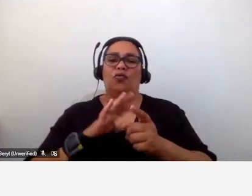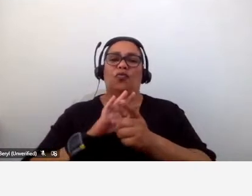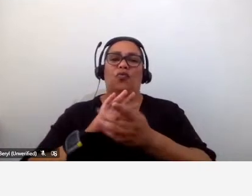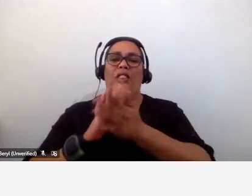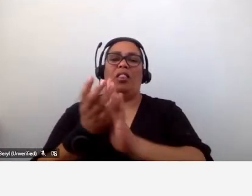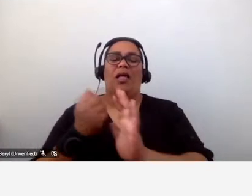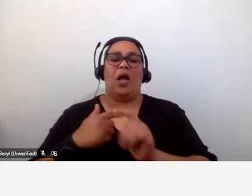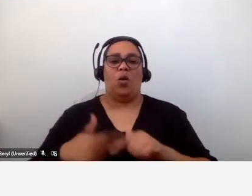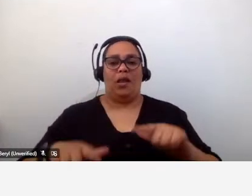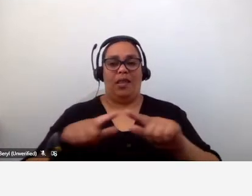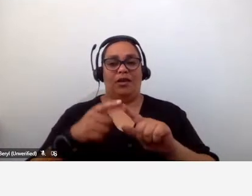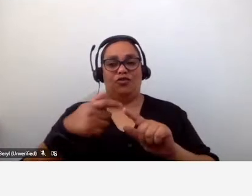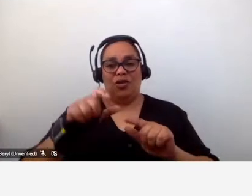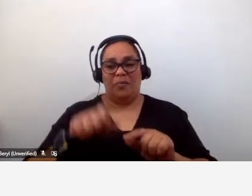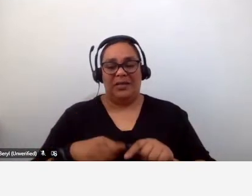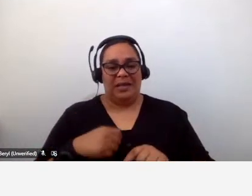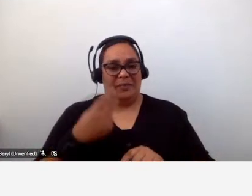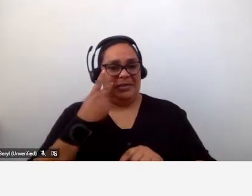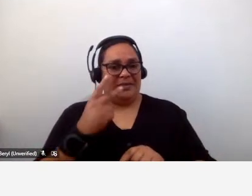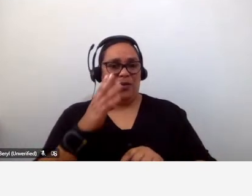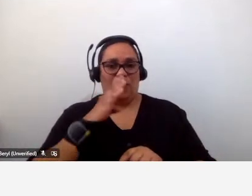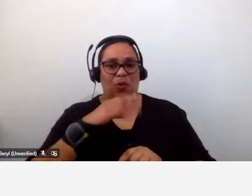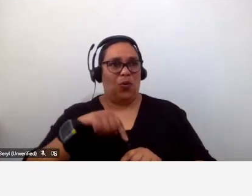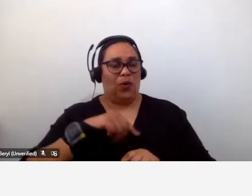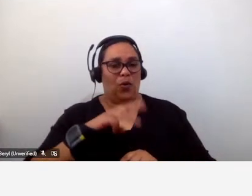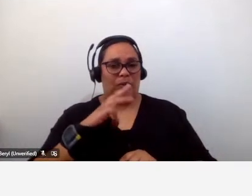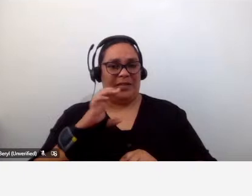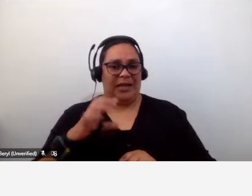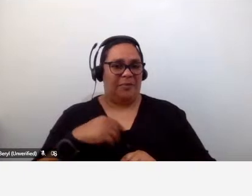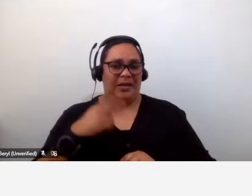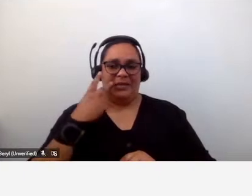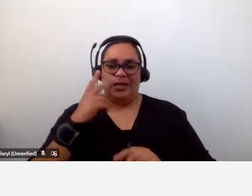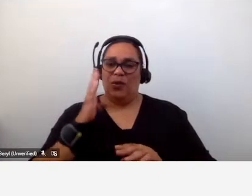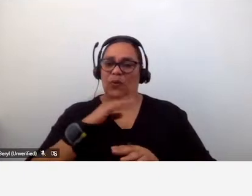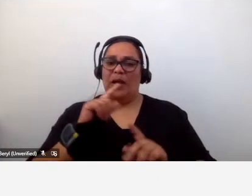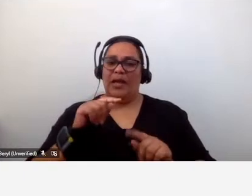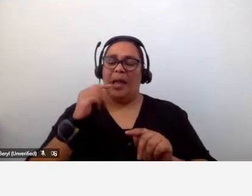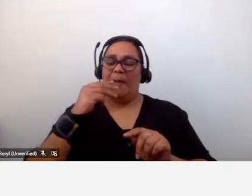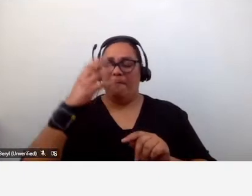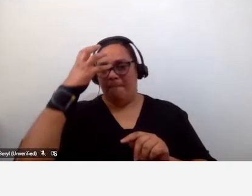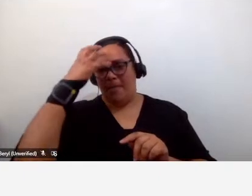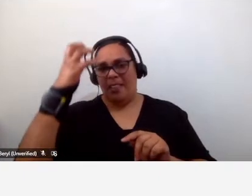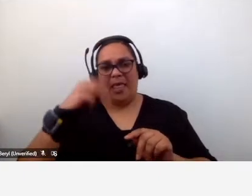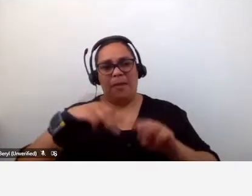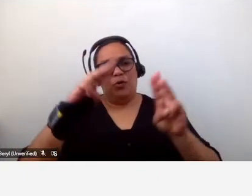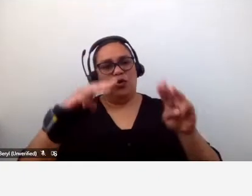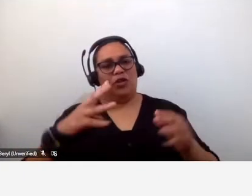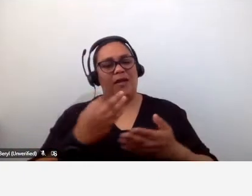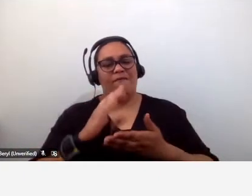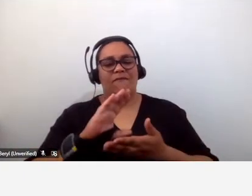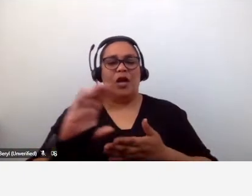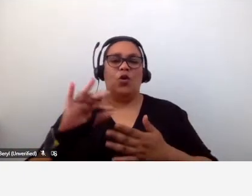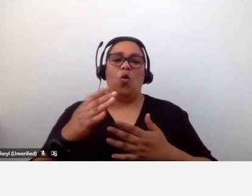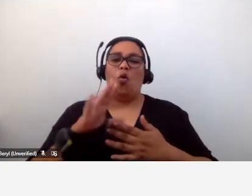secondly, Chairperson, I don't see any, we in the Western Cape, I don't see any Cape Malay museums being funded by the department, or